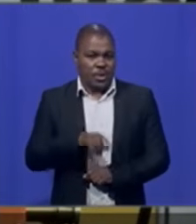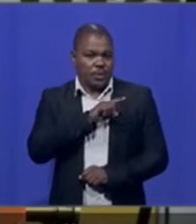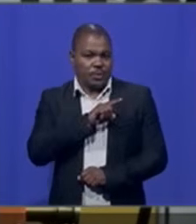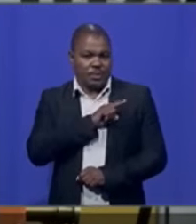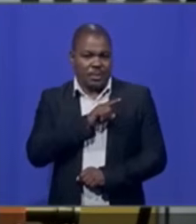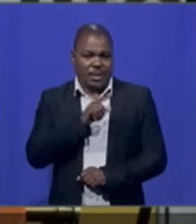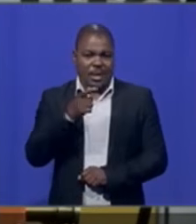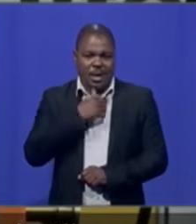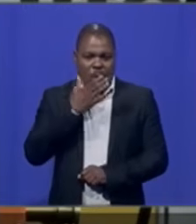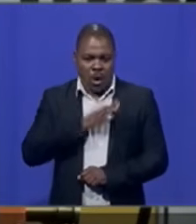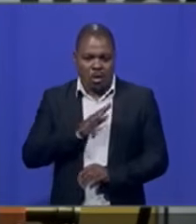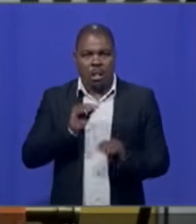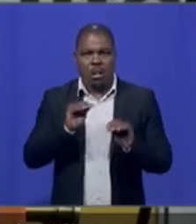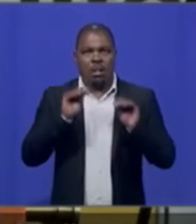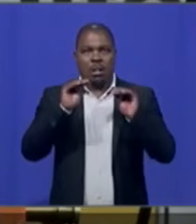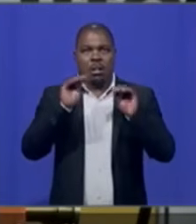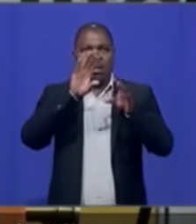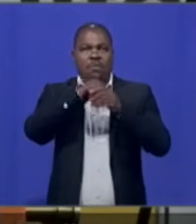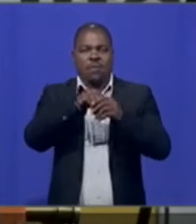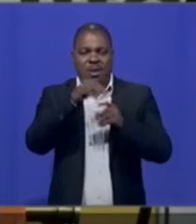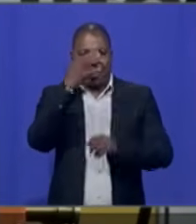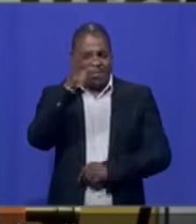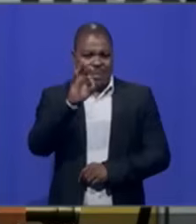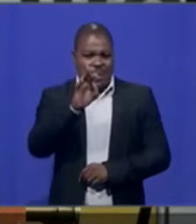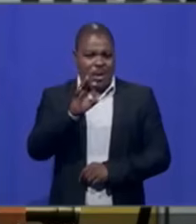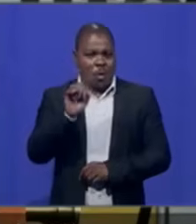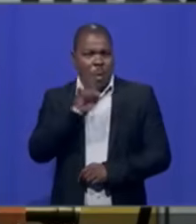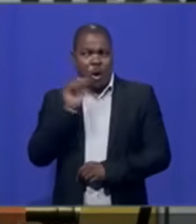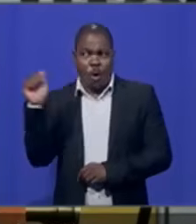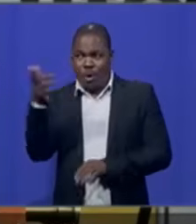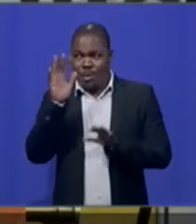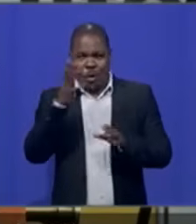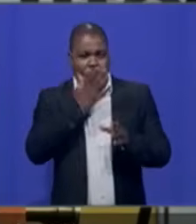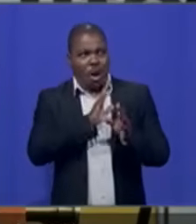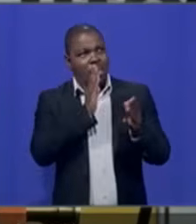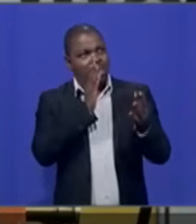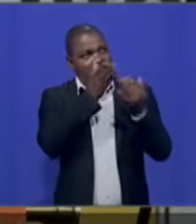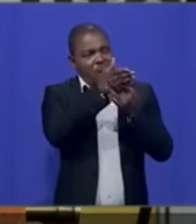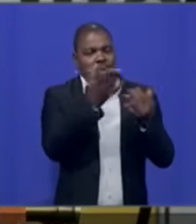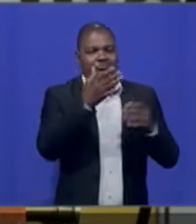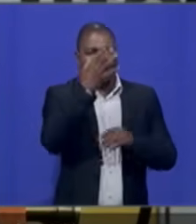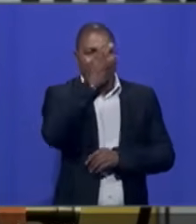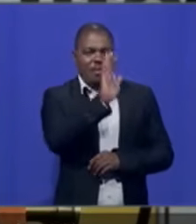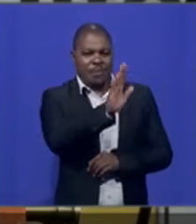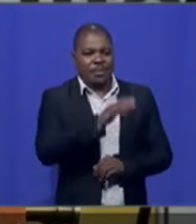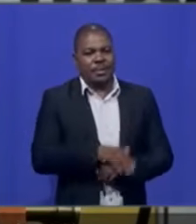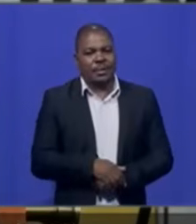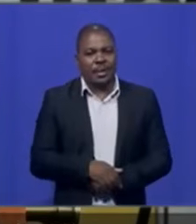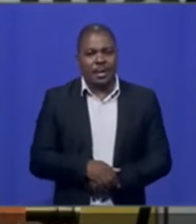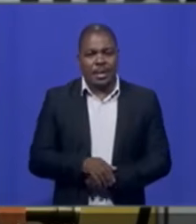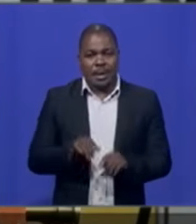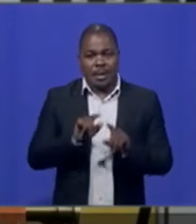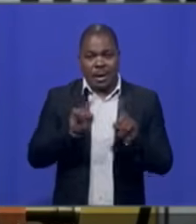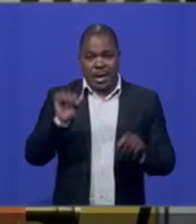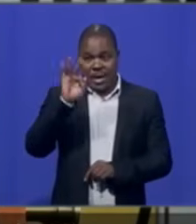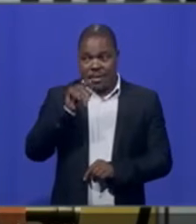of ascendancy. All of us want to go to government. Obviously, if that bullet